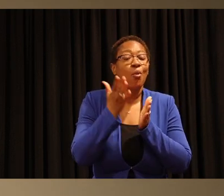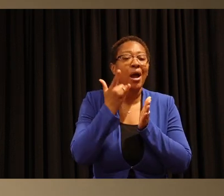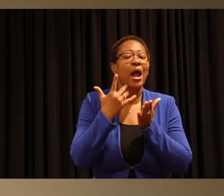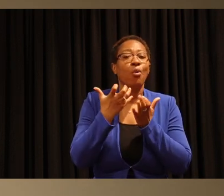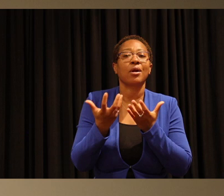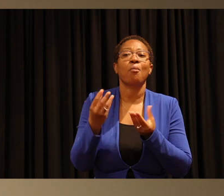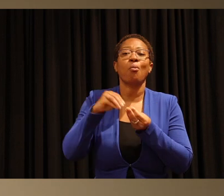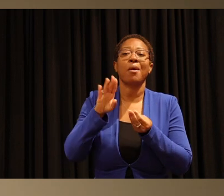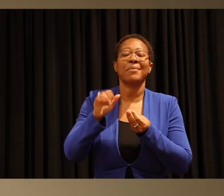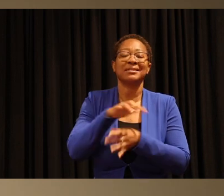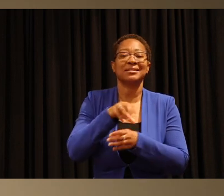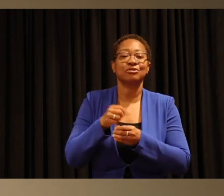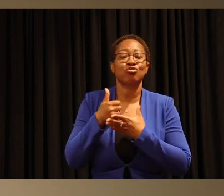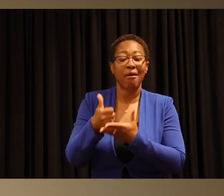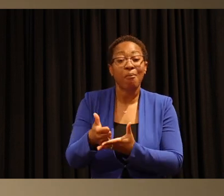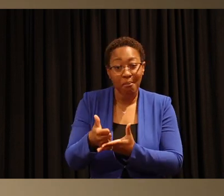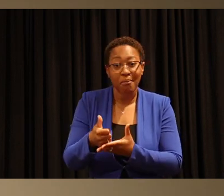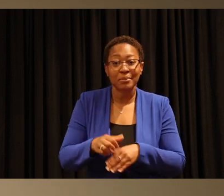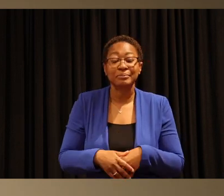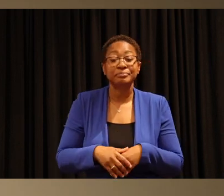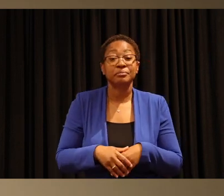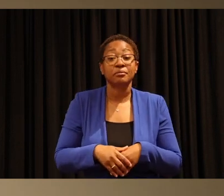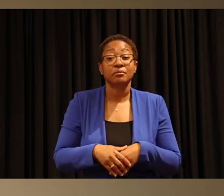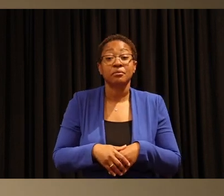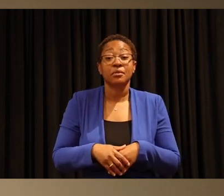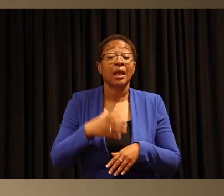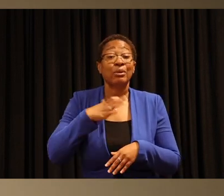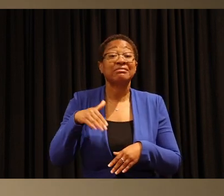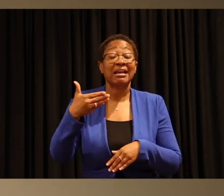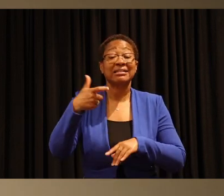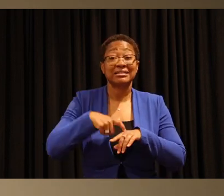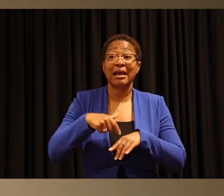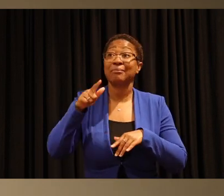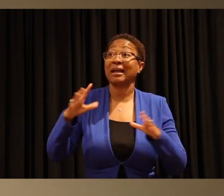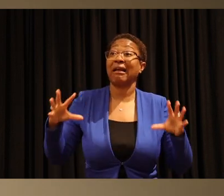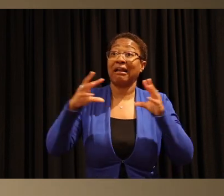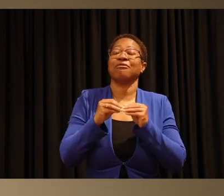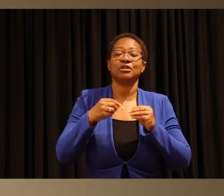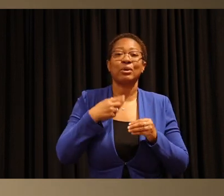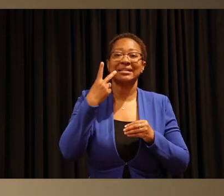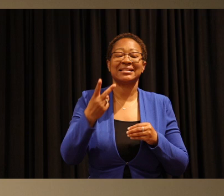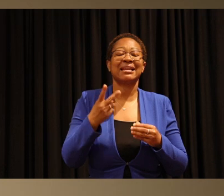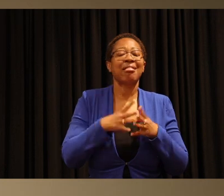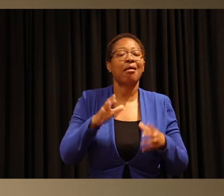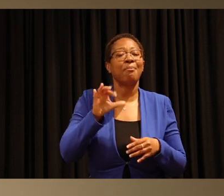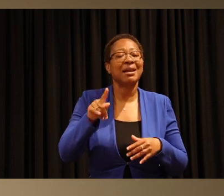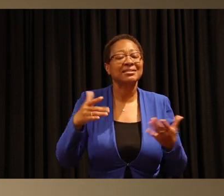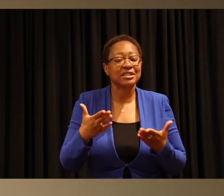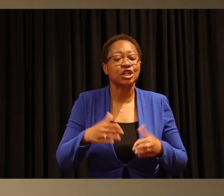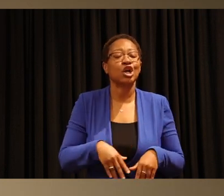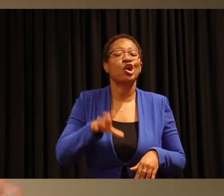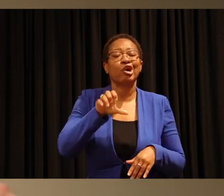engaged to help. And I wish, you know, next time there's one of these, I want to see a lot of banks here. I want to see a lot of credit unions here. I want to